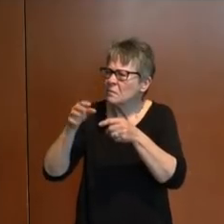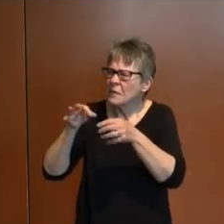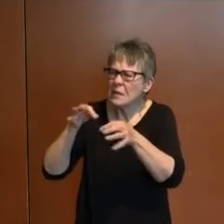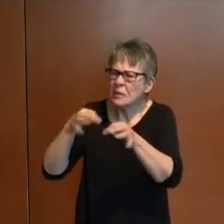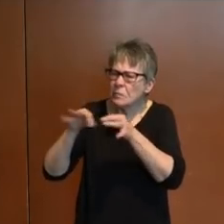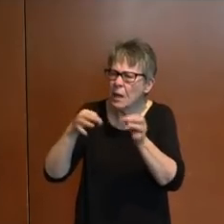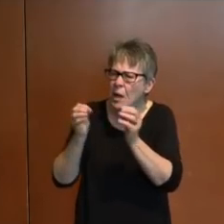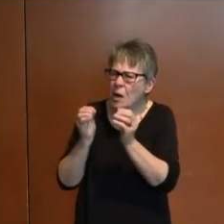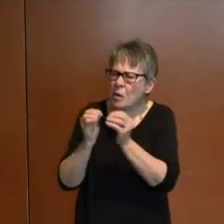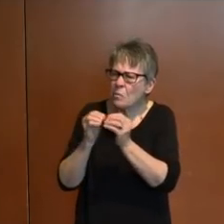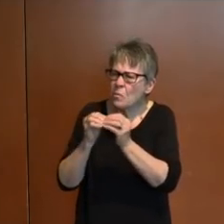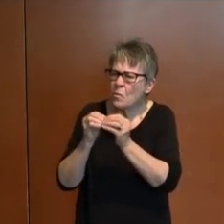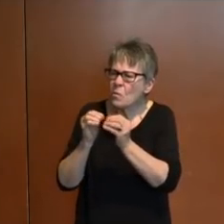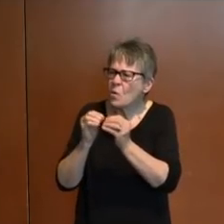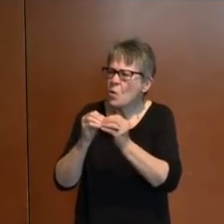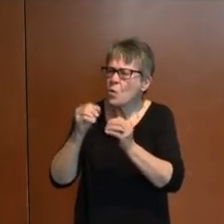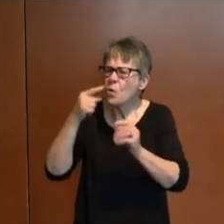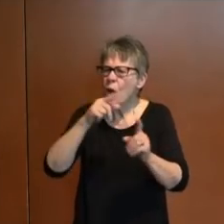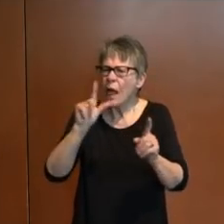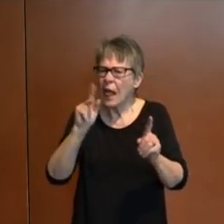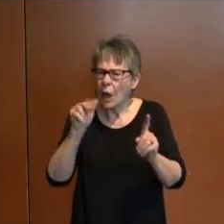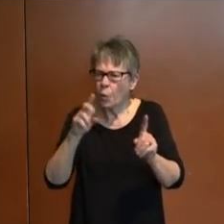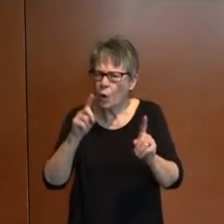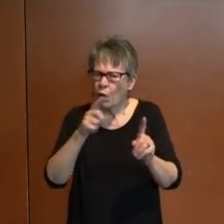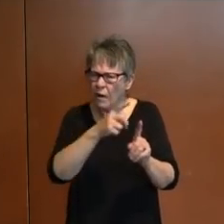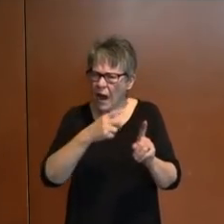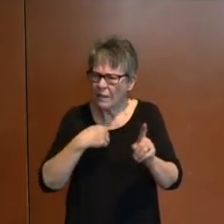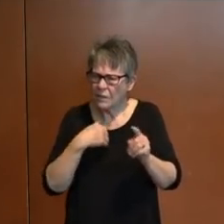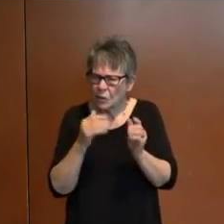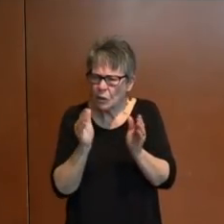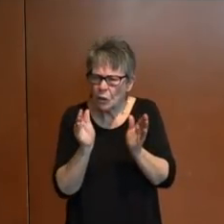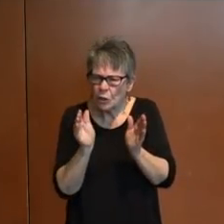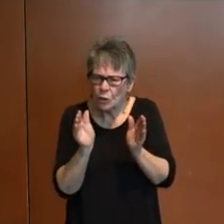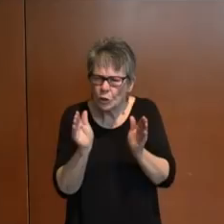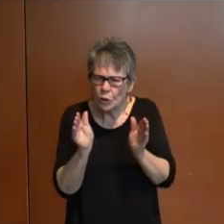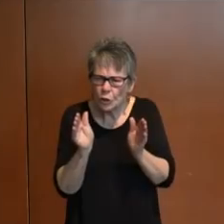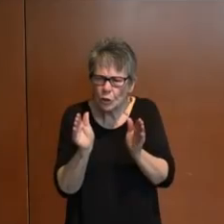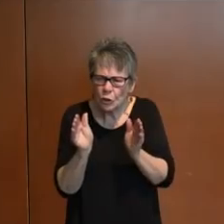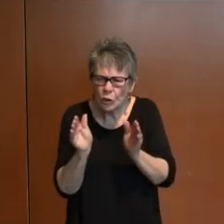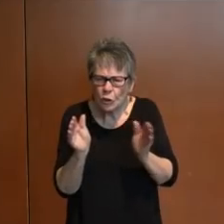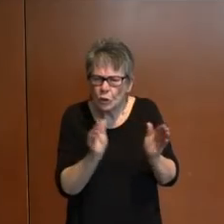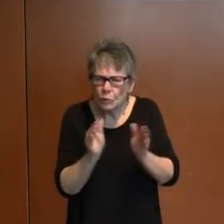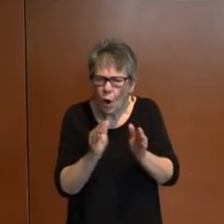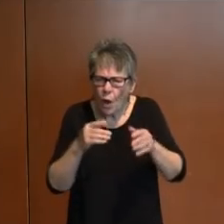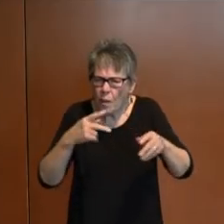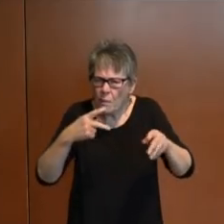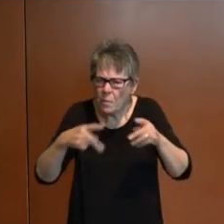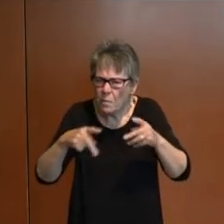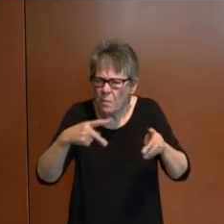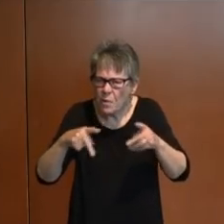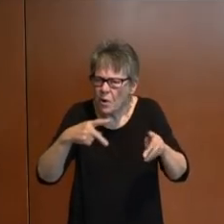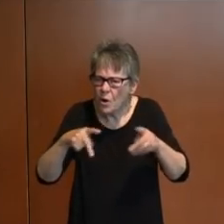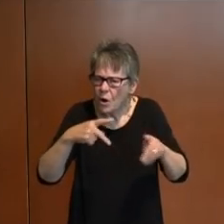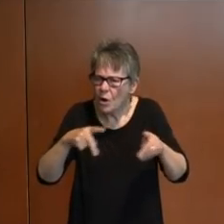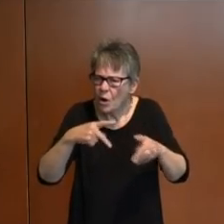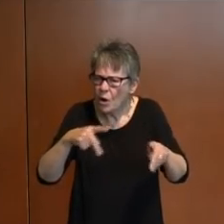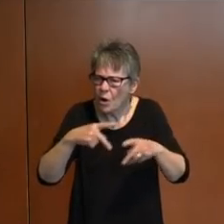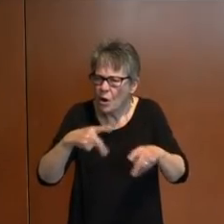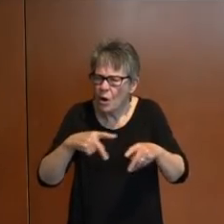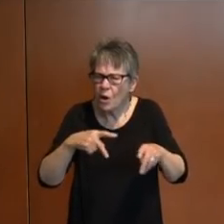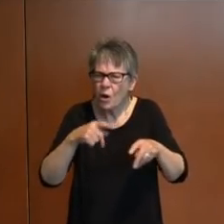do with anybody's religion, although some idiots may be blaming certain people.